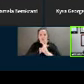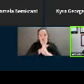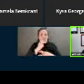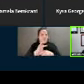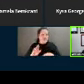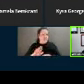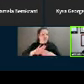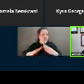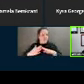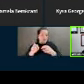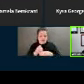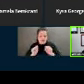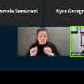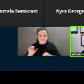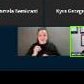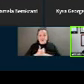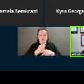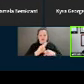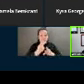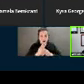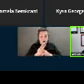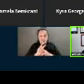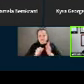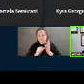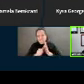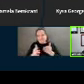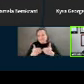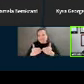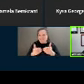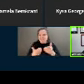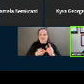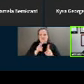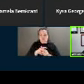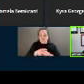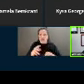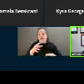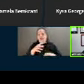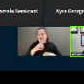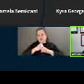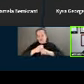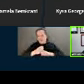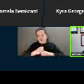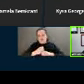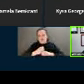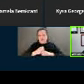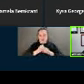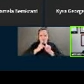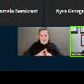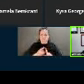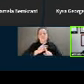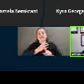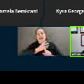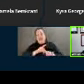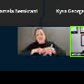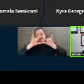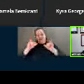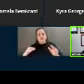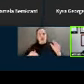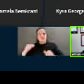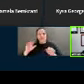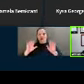safe. Our products emphasize easy-to-use security measures and focus on maintaining the necessary open and welcoming environment of houses of